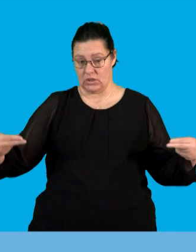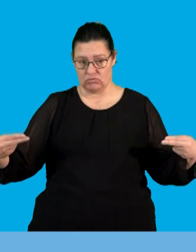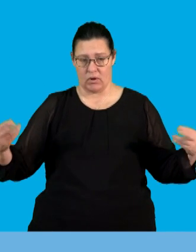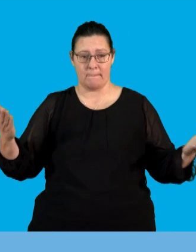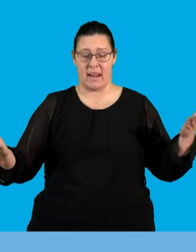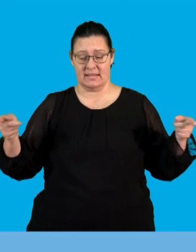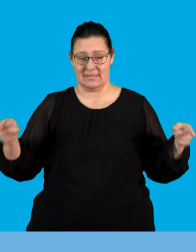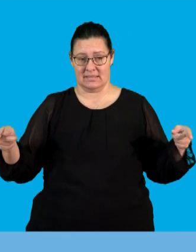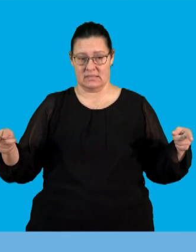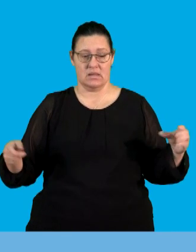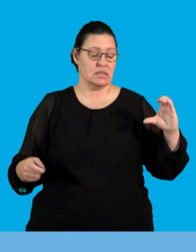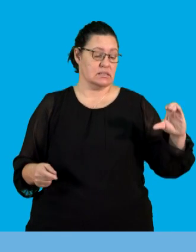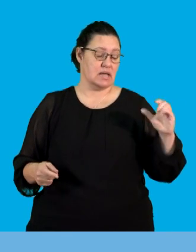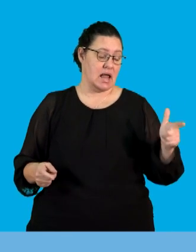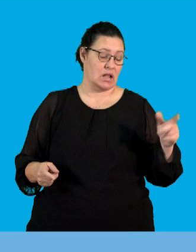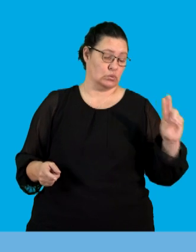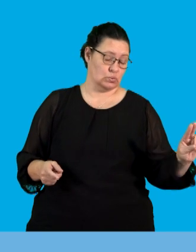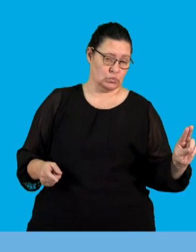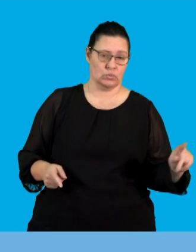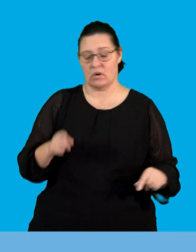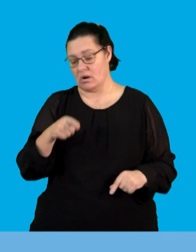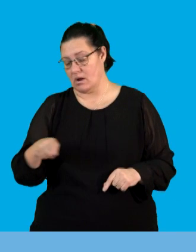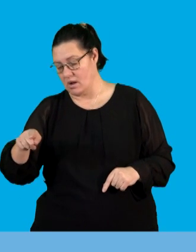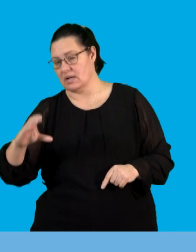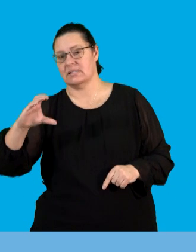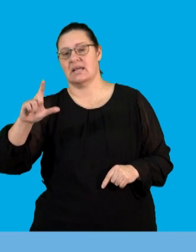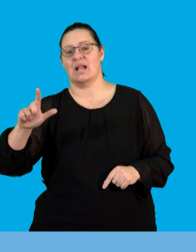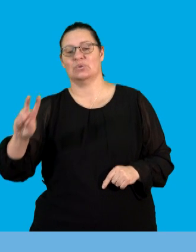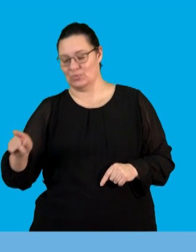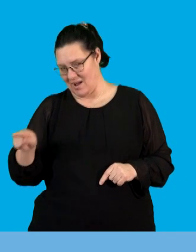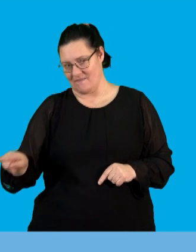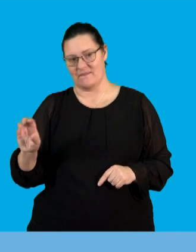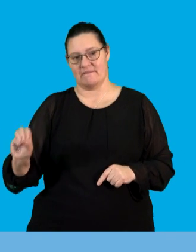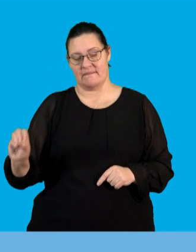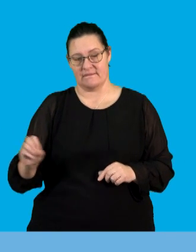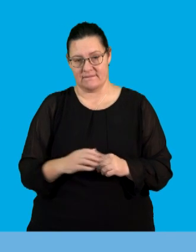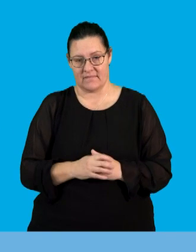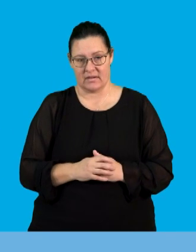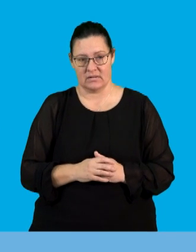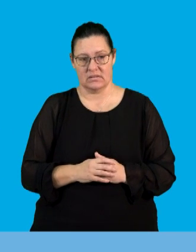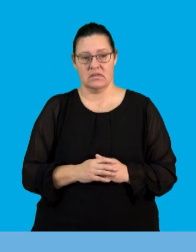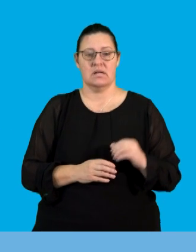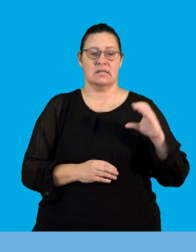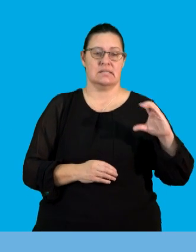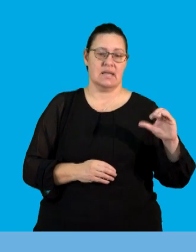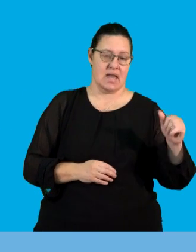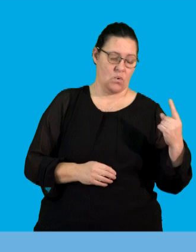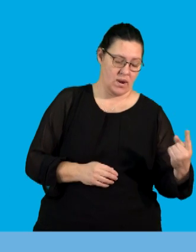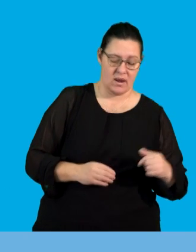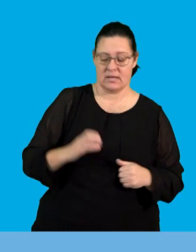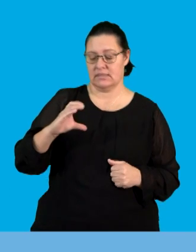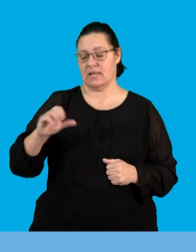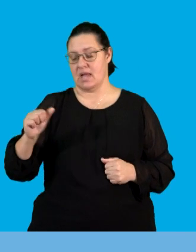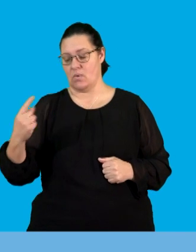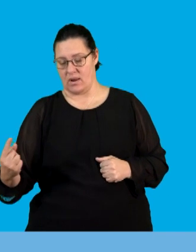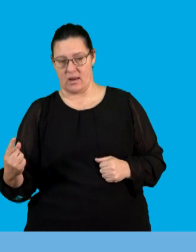balances that. 2 chlorine atoms, it balances the 2 Cl atoms there. We also have 1 calcium atom and